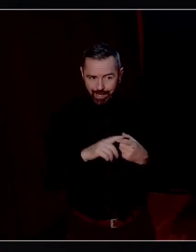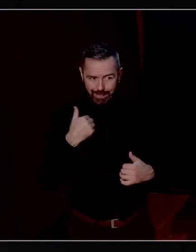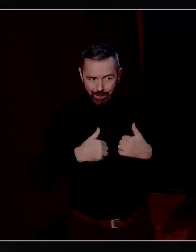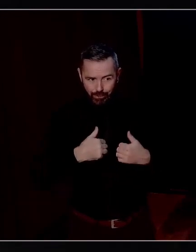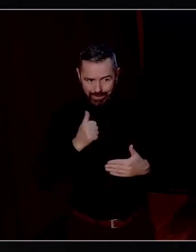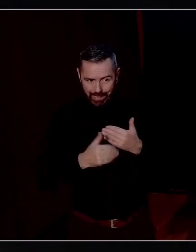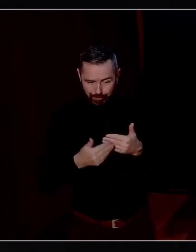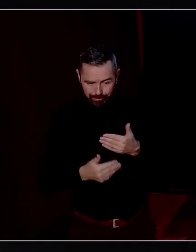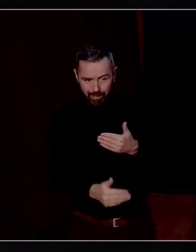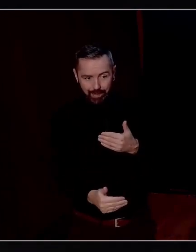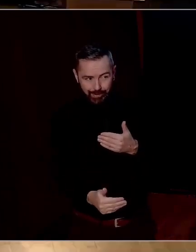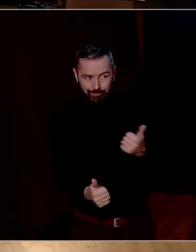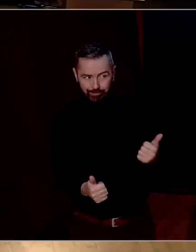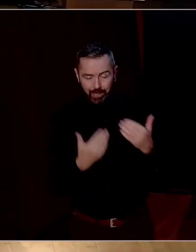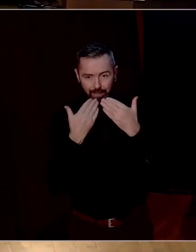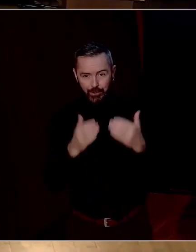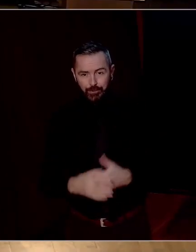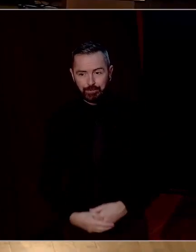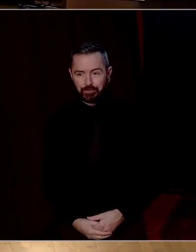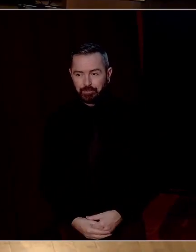day ahead. Thank you.